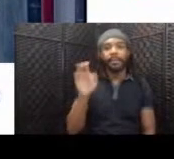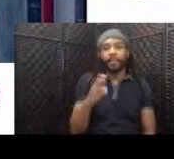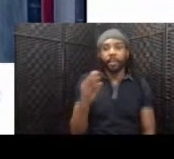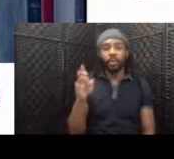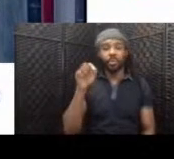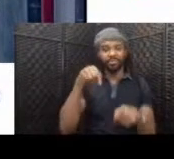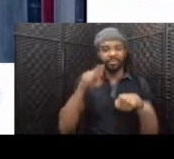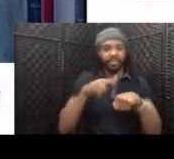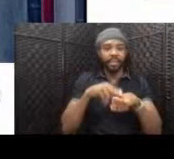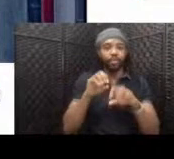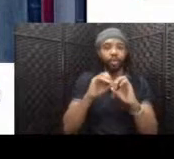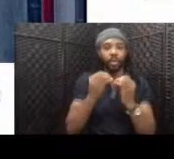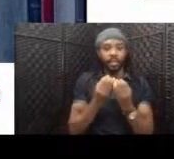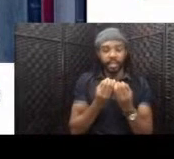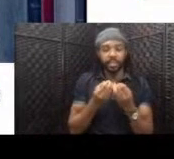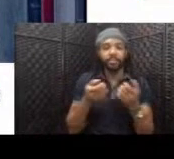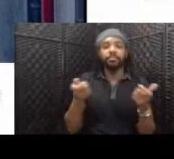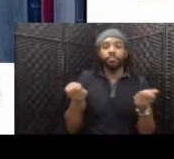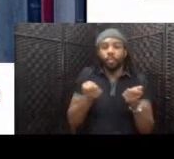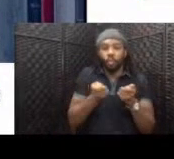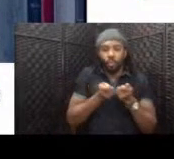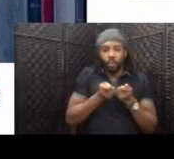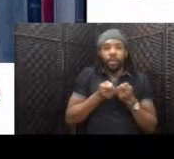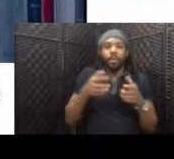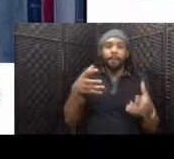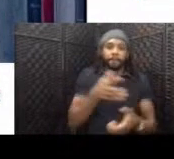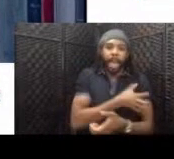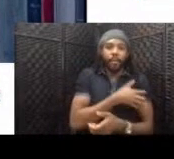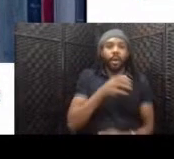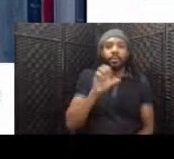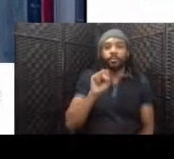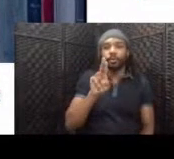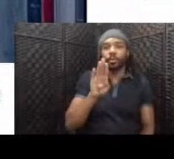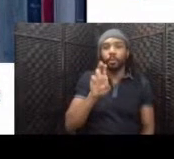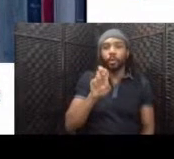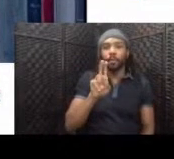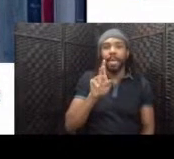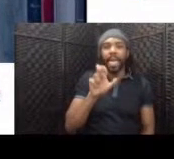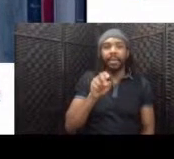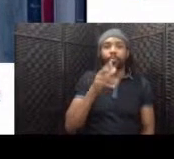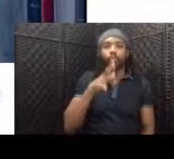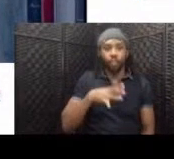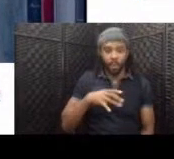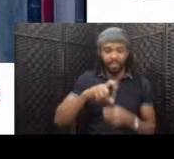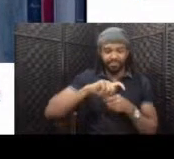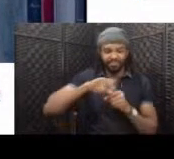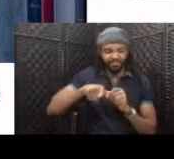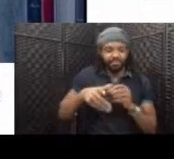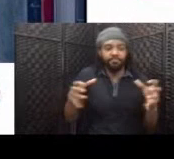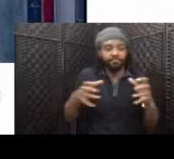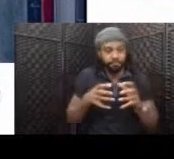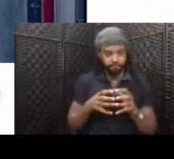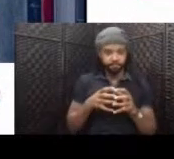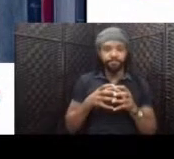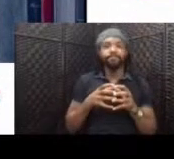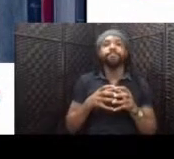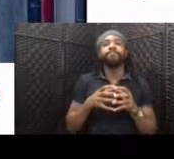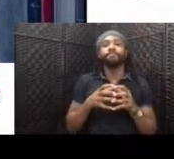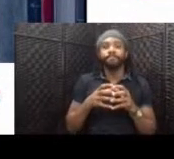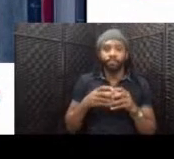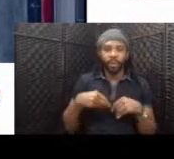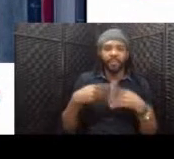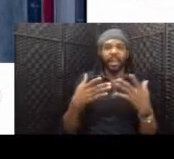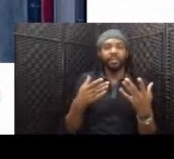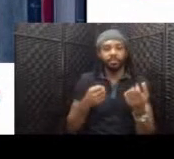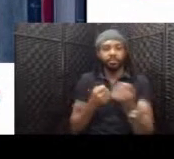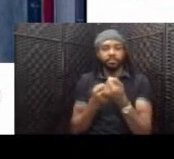organization that channels the power of suburban women to bring change to their communities, to their suburbs, just one suburb at a time.